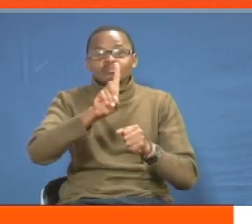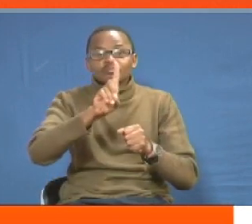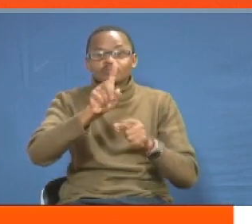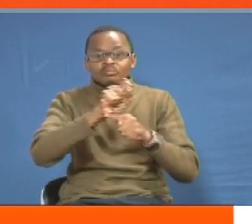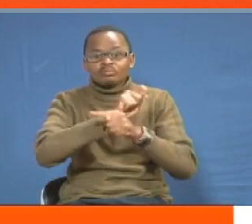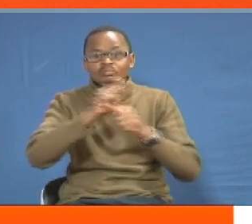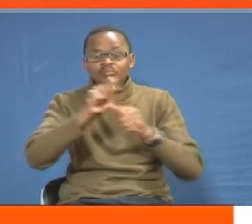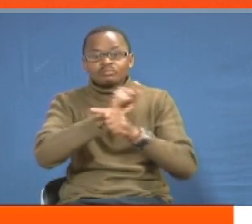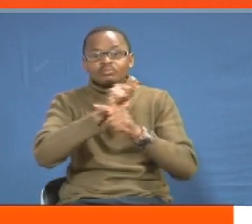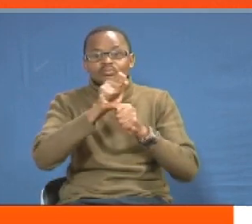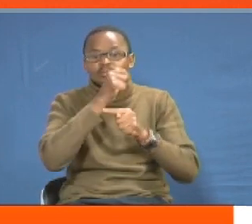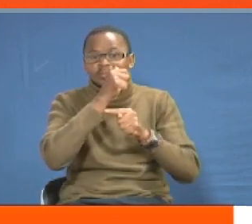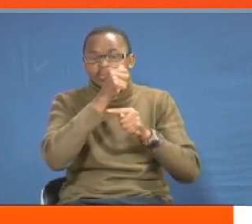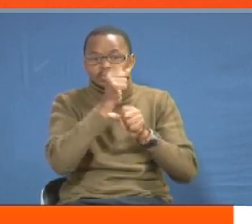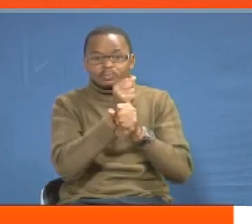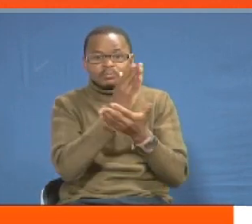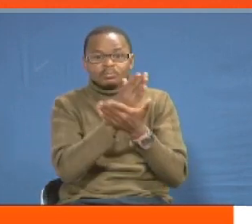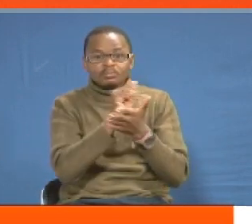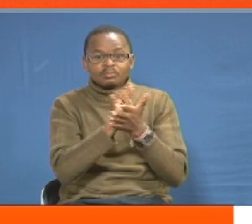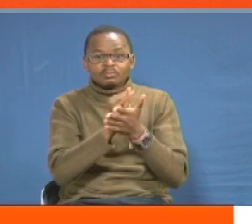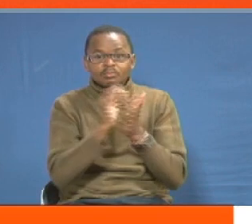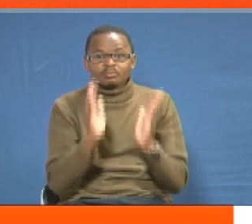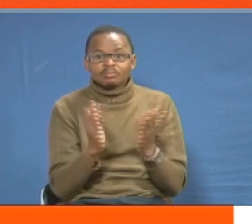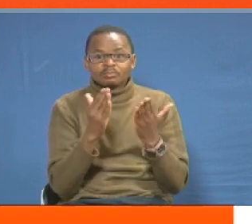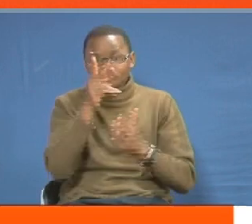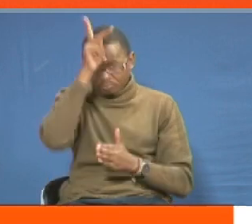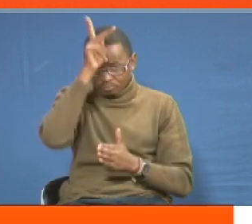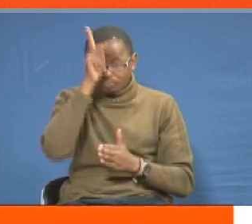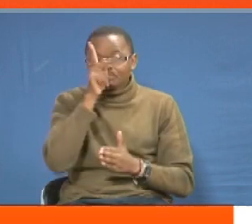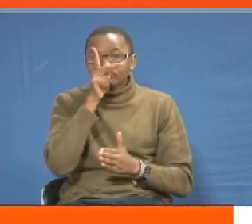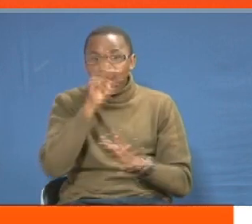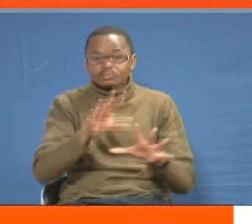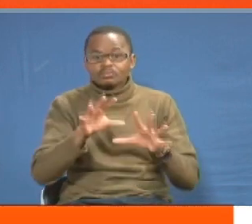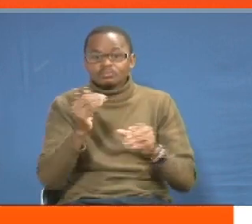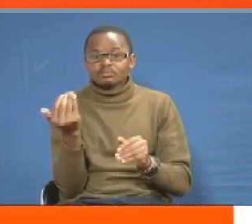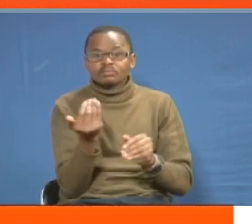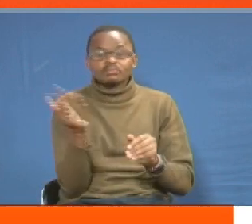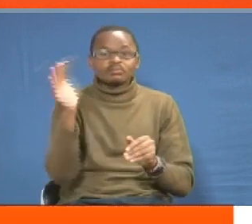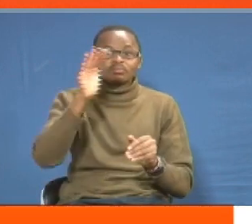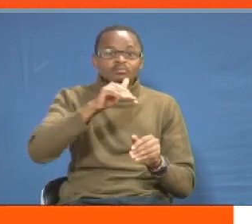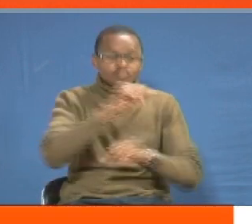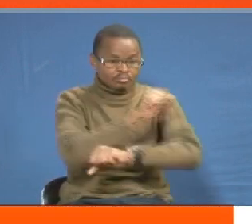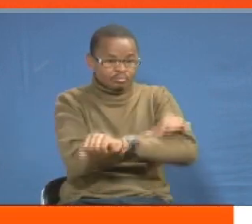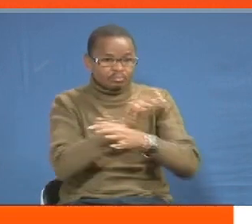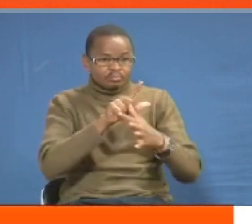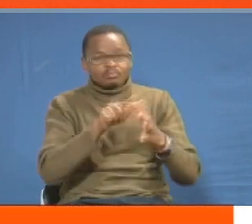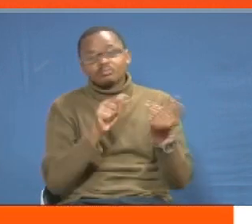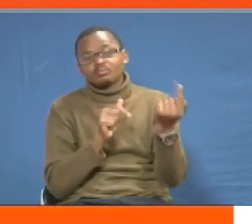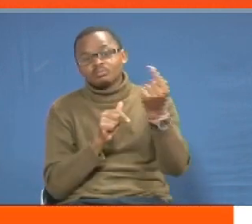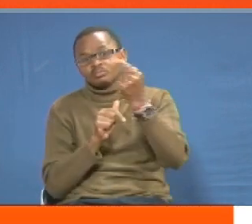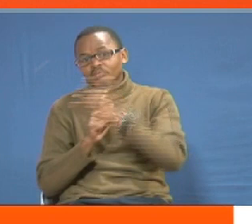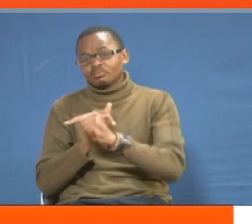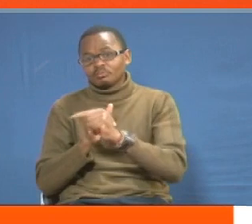the training of the teachers, ensuring that we encourage parents to take their children to school. Then